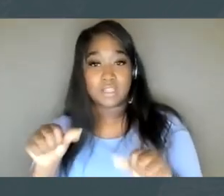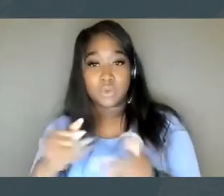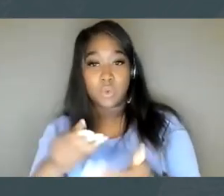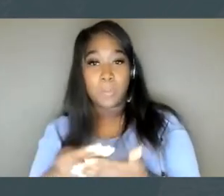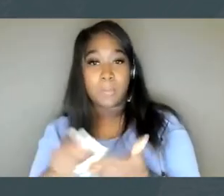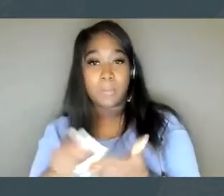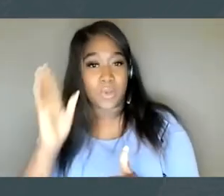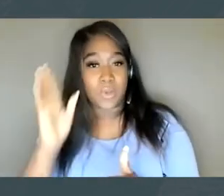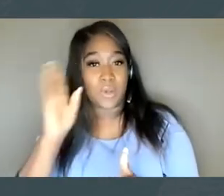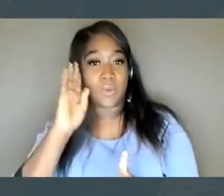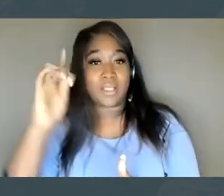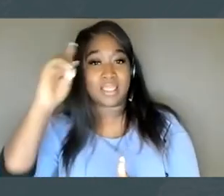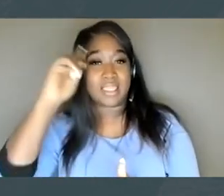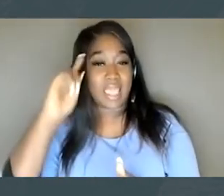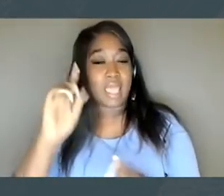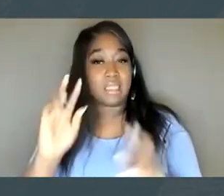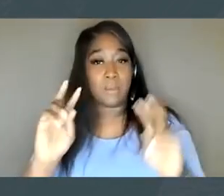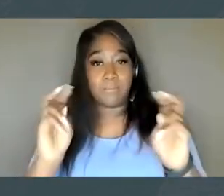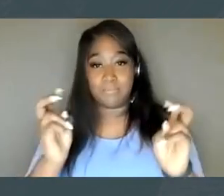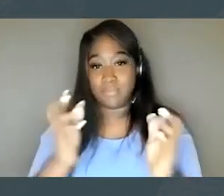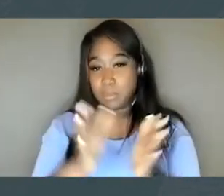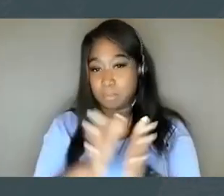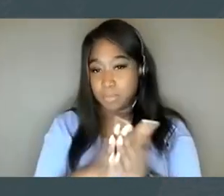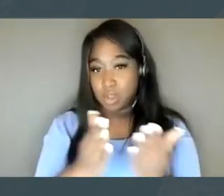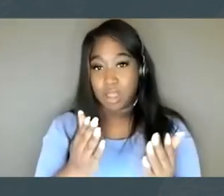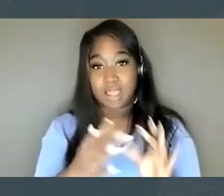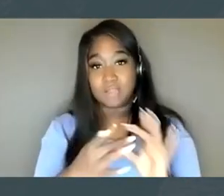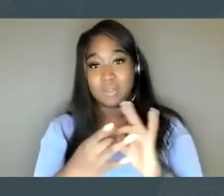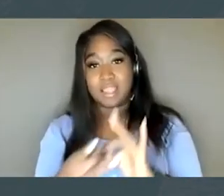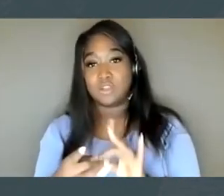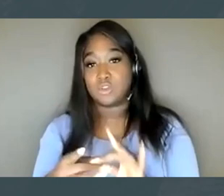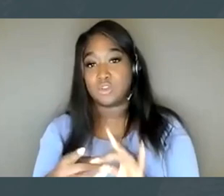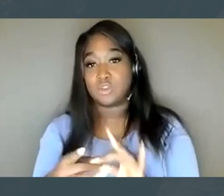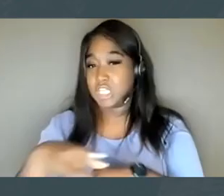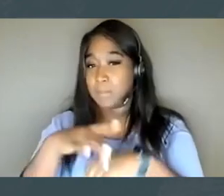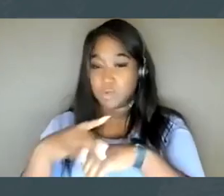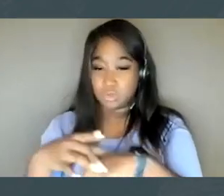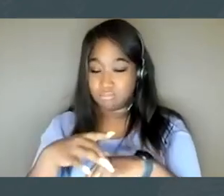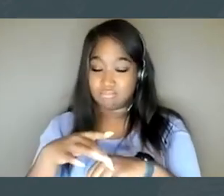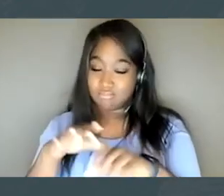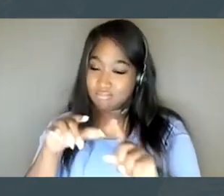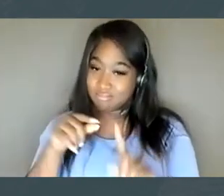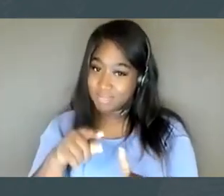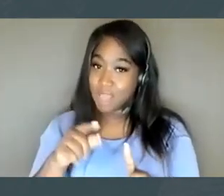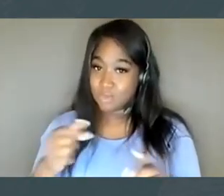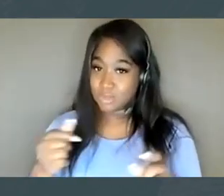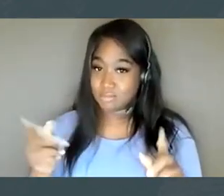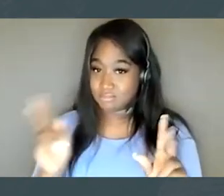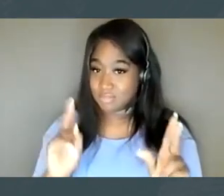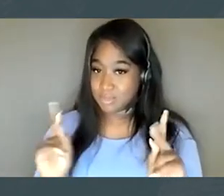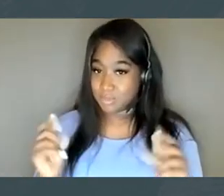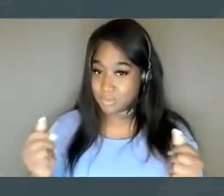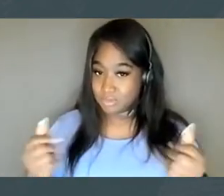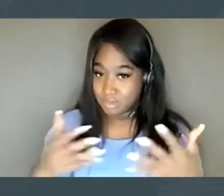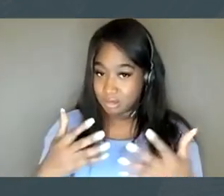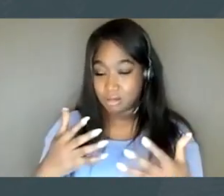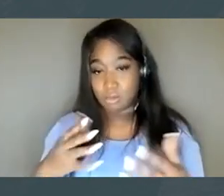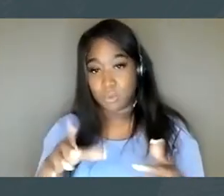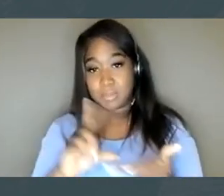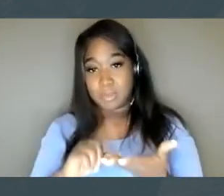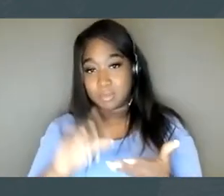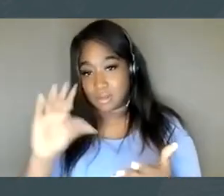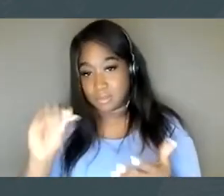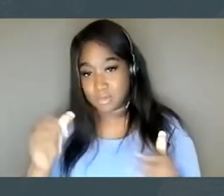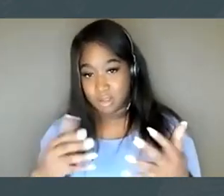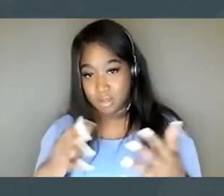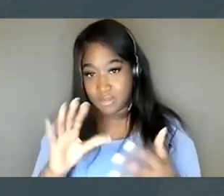about geometry. That was the fear, right? So this is what I mean by I'm in France I'm